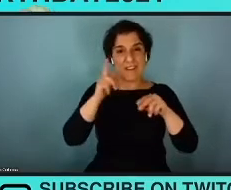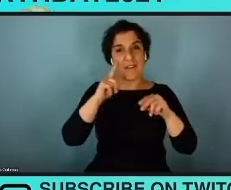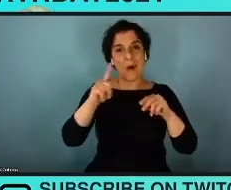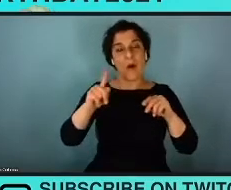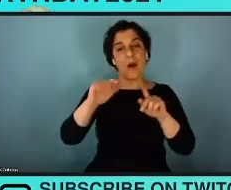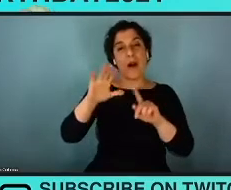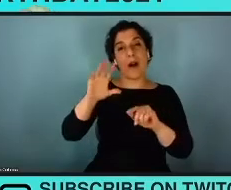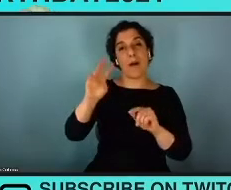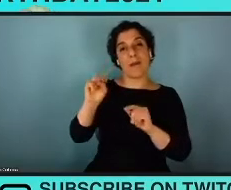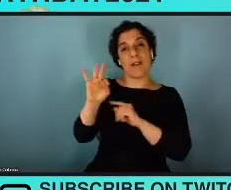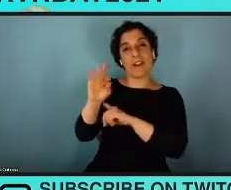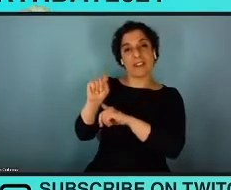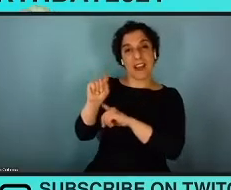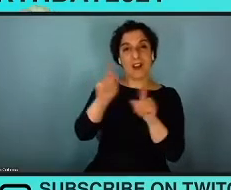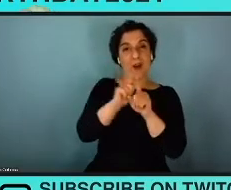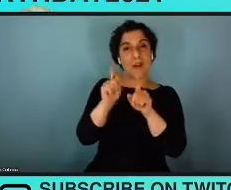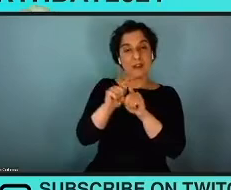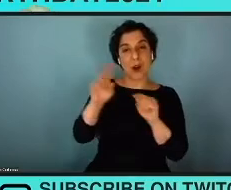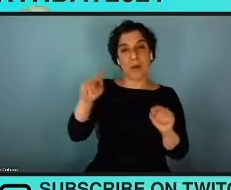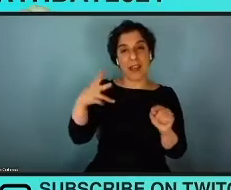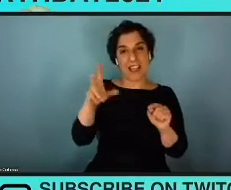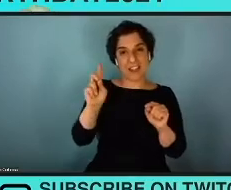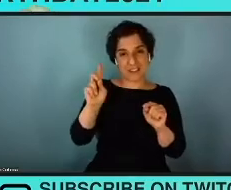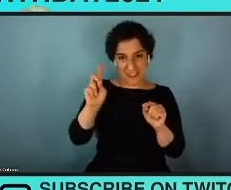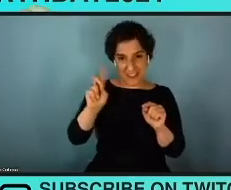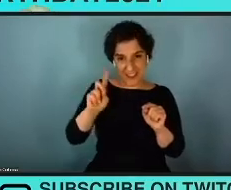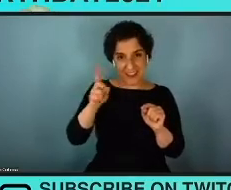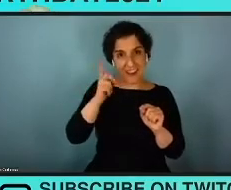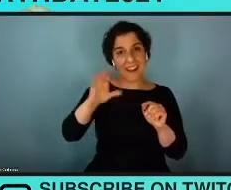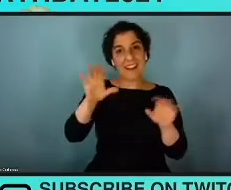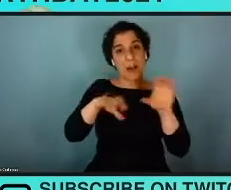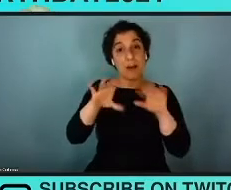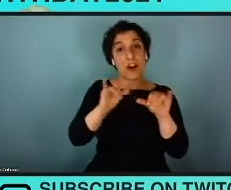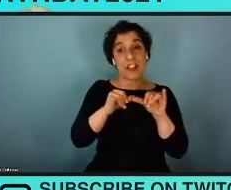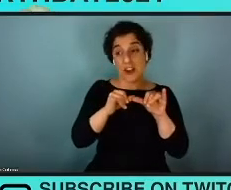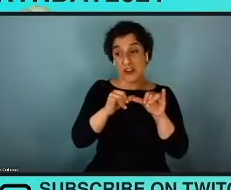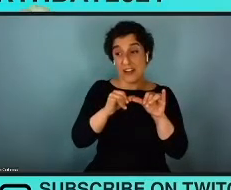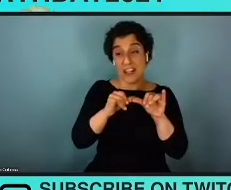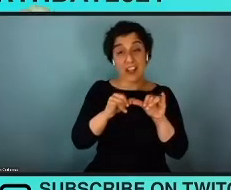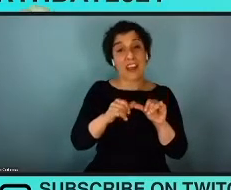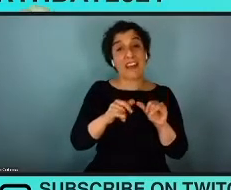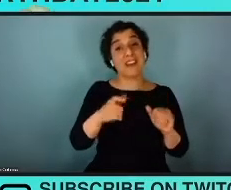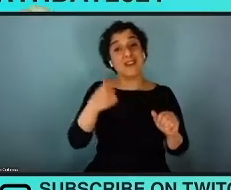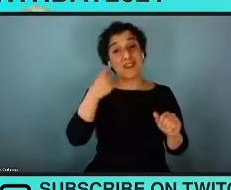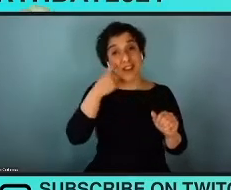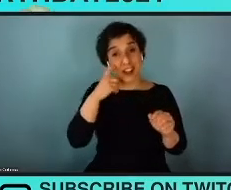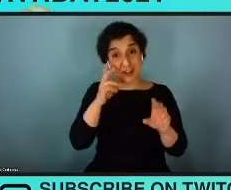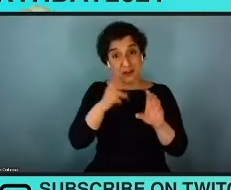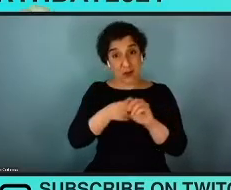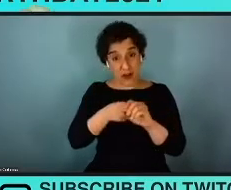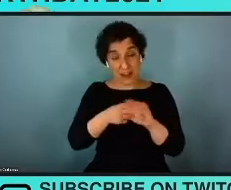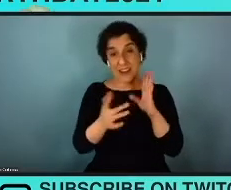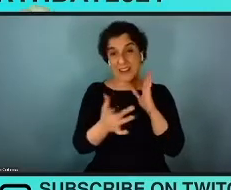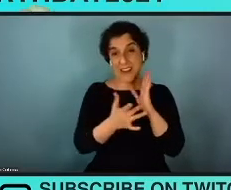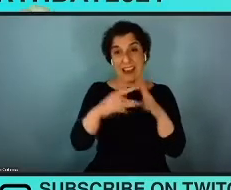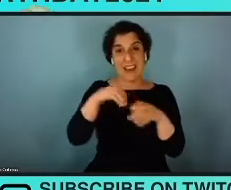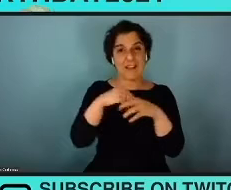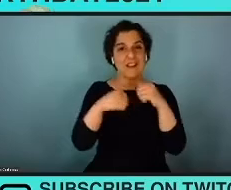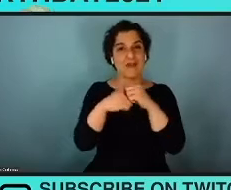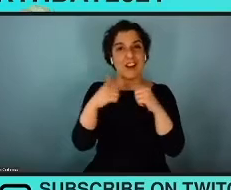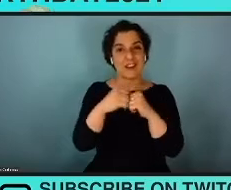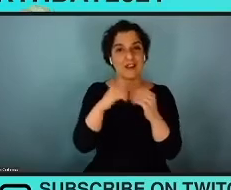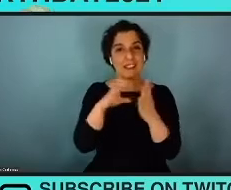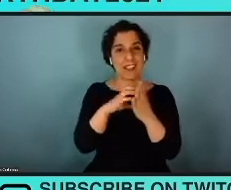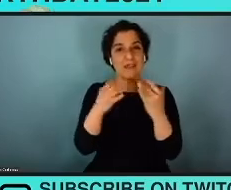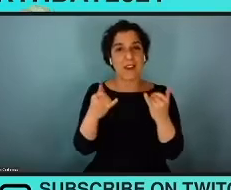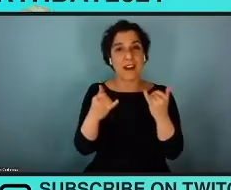candidate in chemical engineering at the NYU Tangent School of Engineering. If you're just tuning in, we're doing the technology and infrastructure segment right now. And what this means is